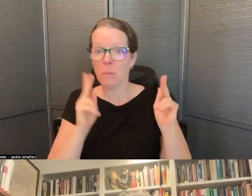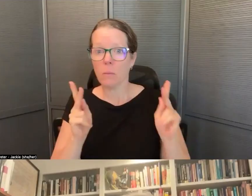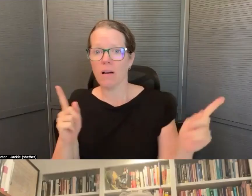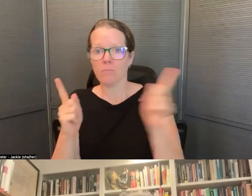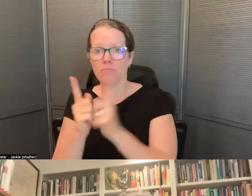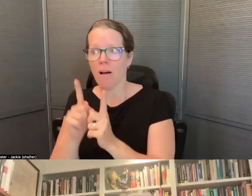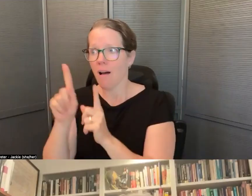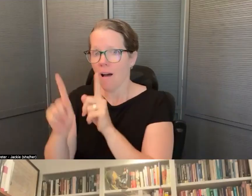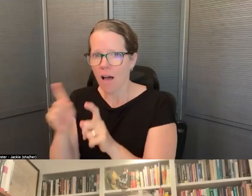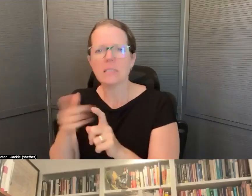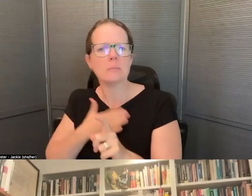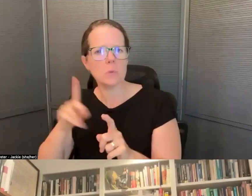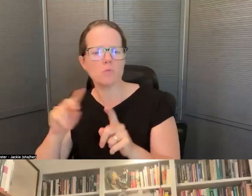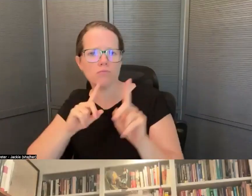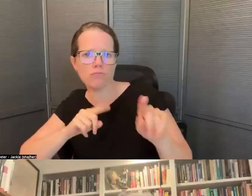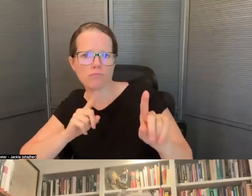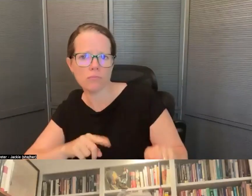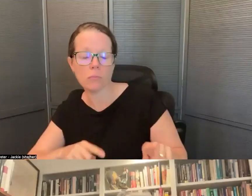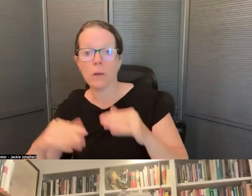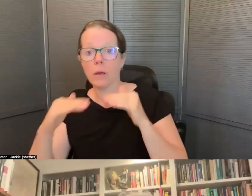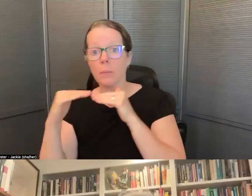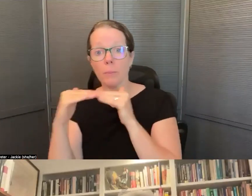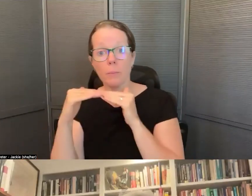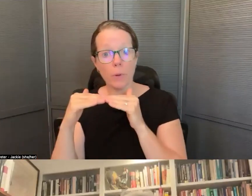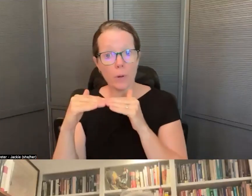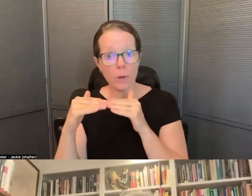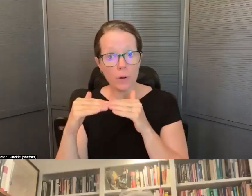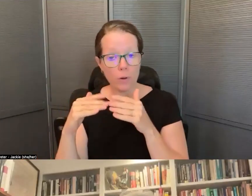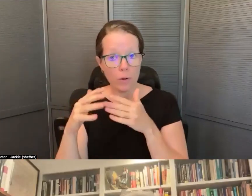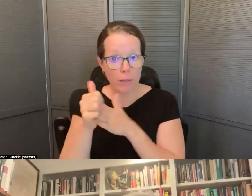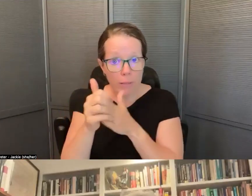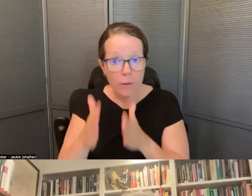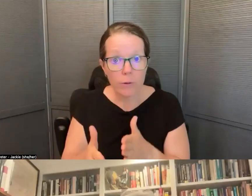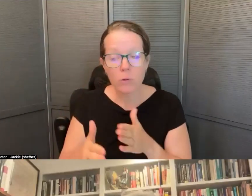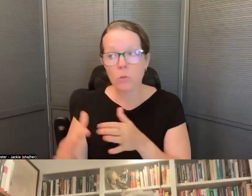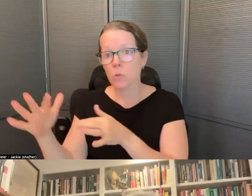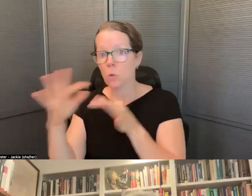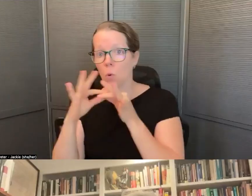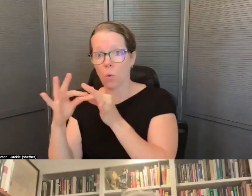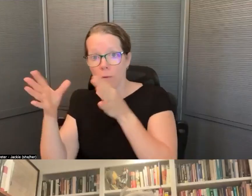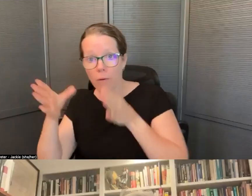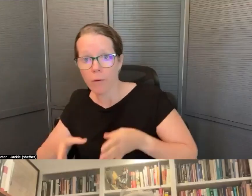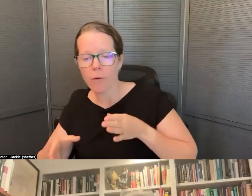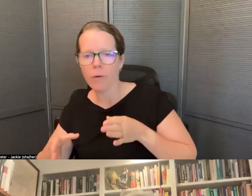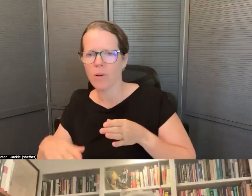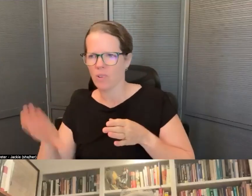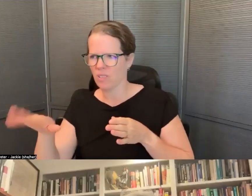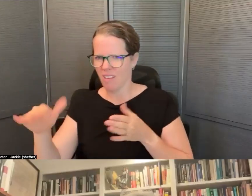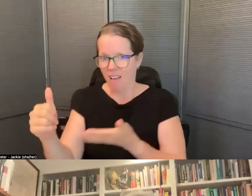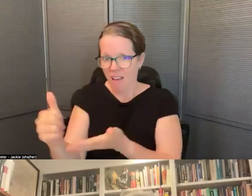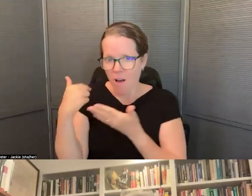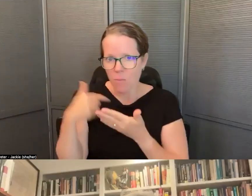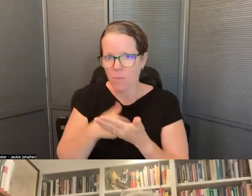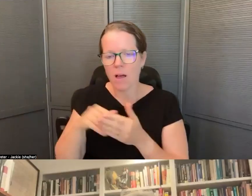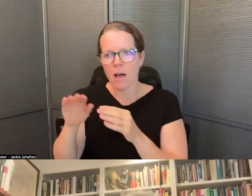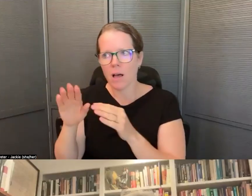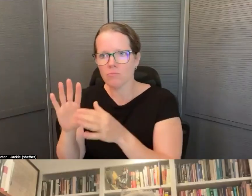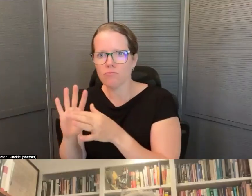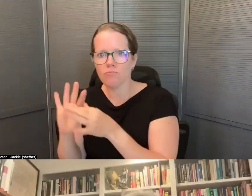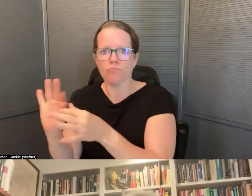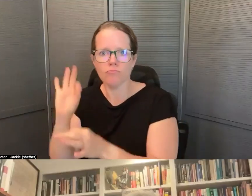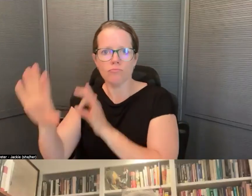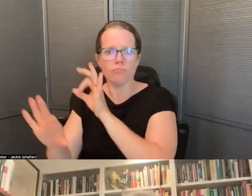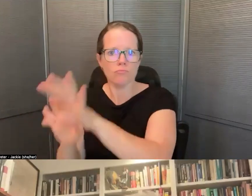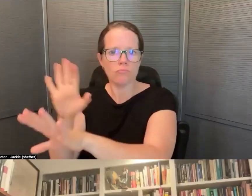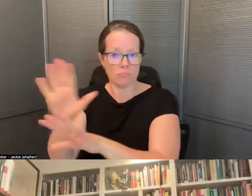staff and peer leaders and coordinators as well of the project to spread the news around. And our team on the